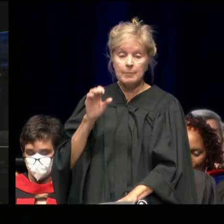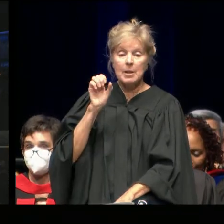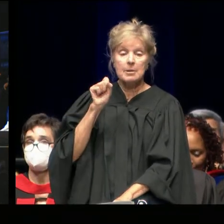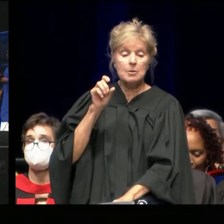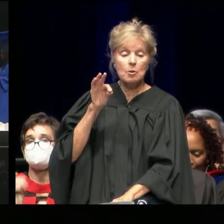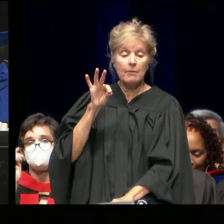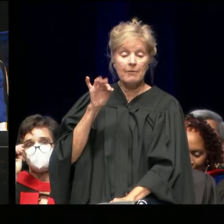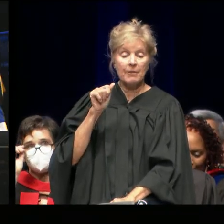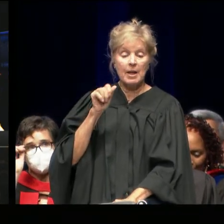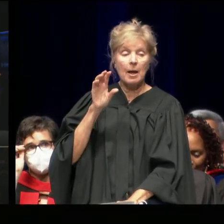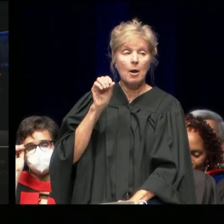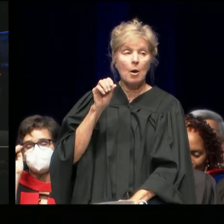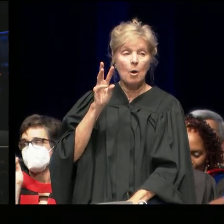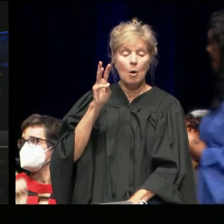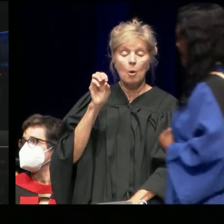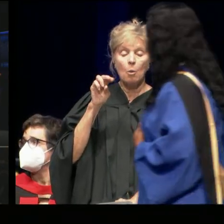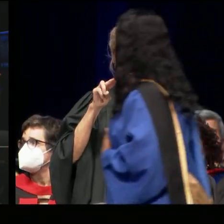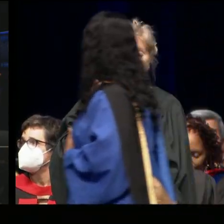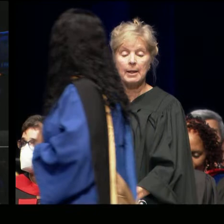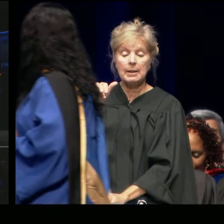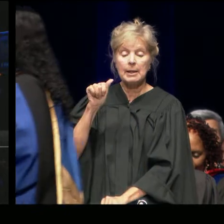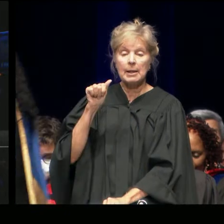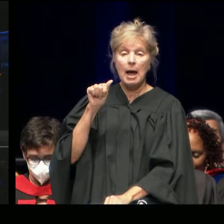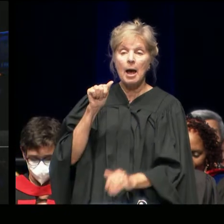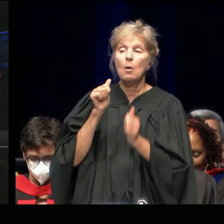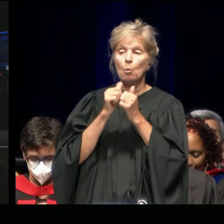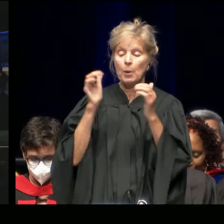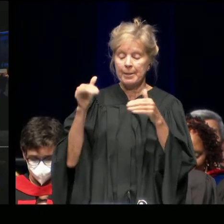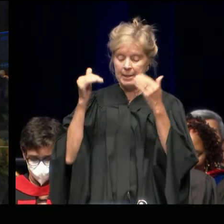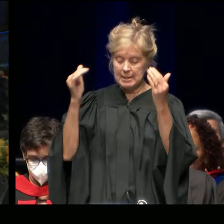Sophia Oenya with distinction.